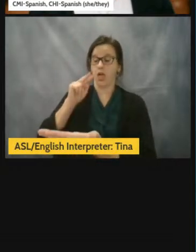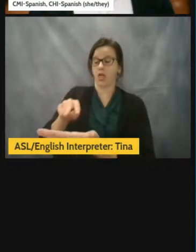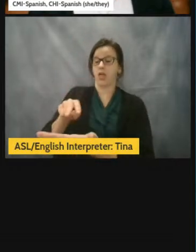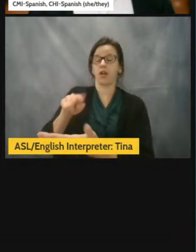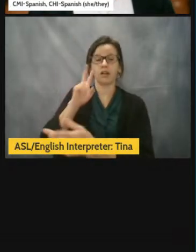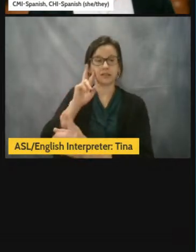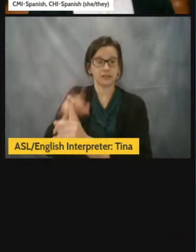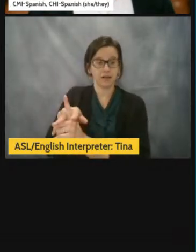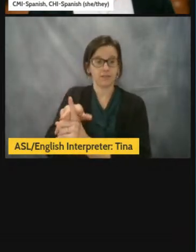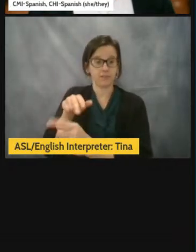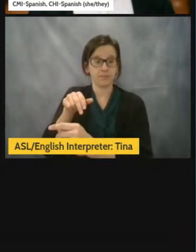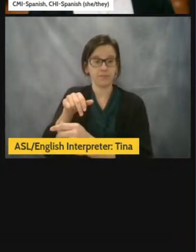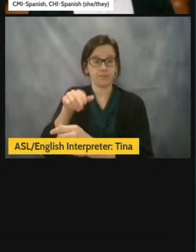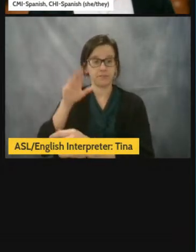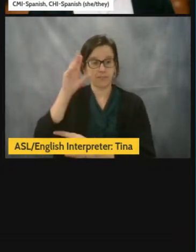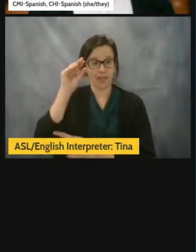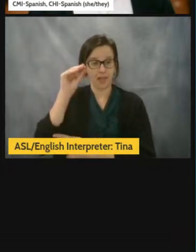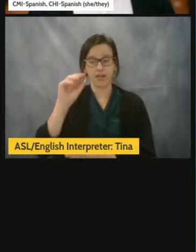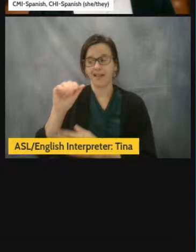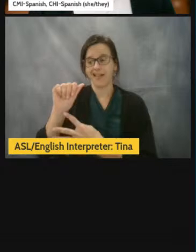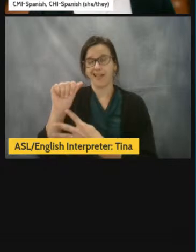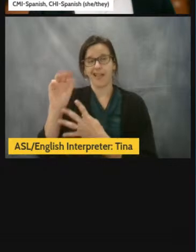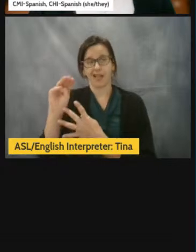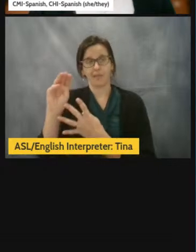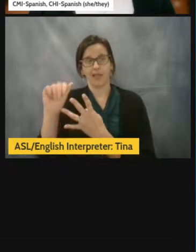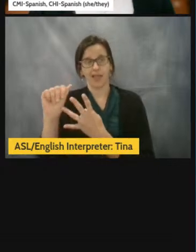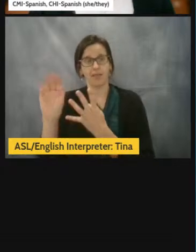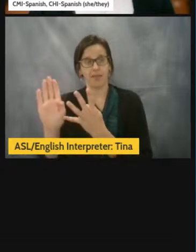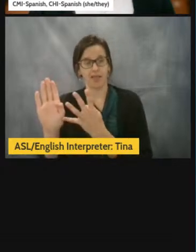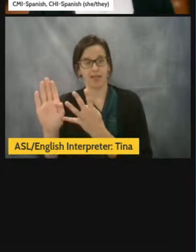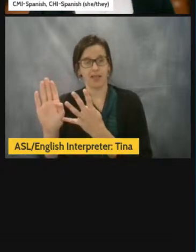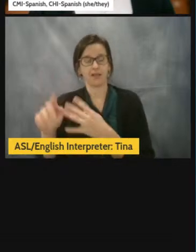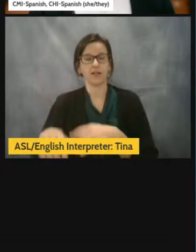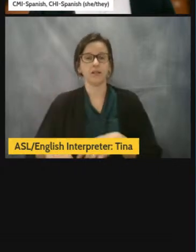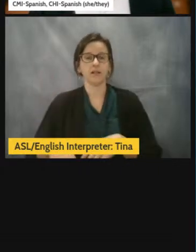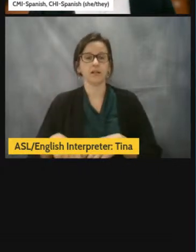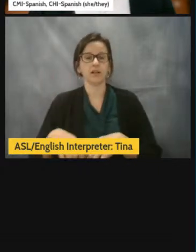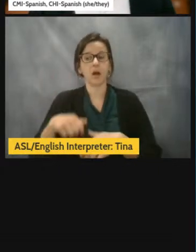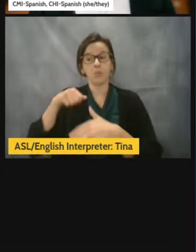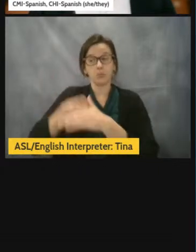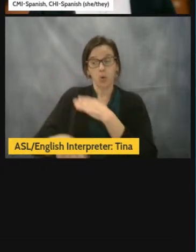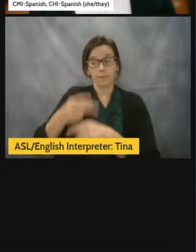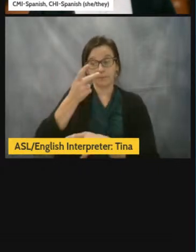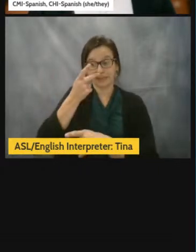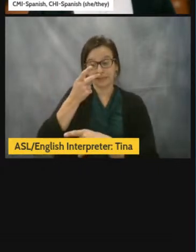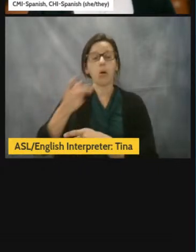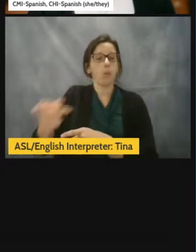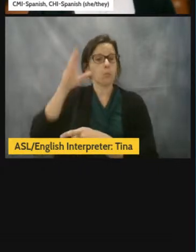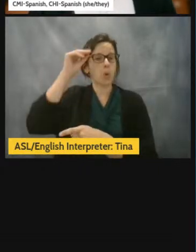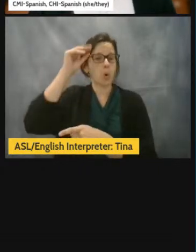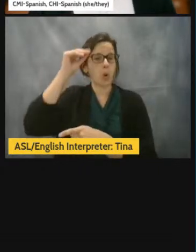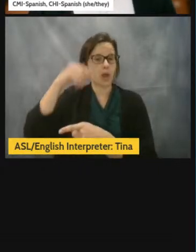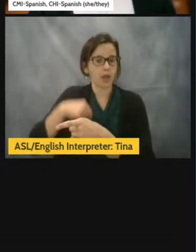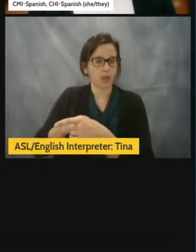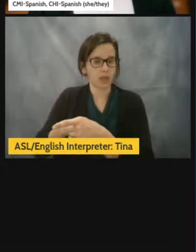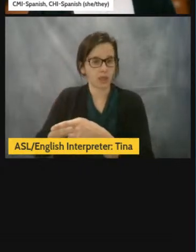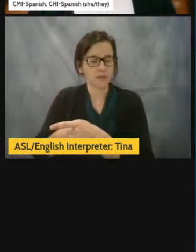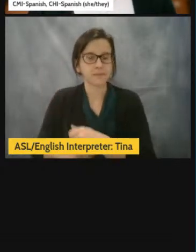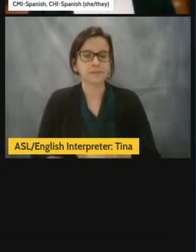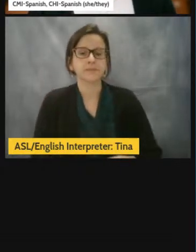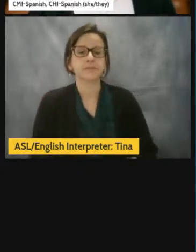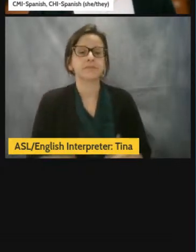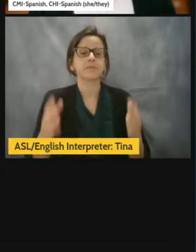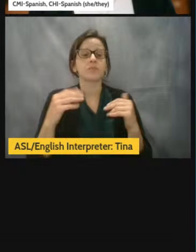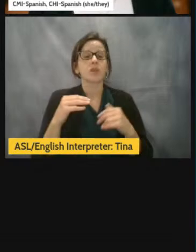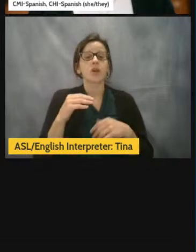AMAB. Someone is born with a penis and we say it's a boy. Okay, this is how it goes. Referring to